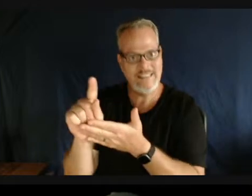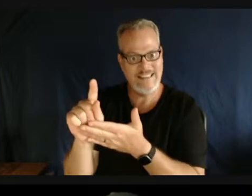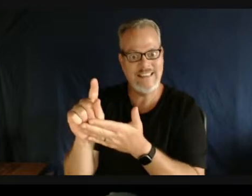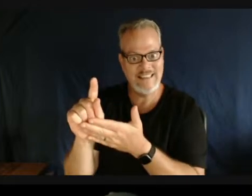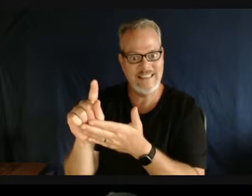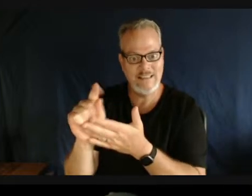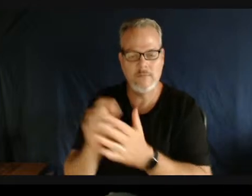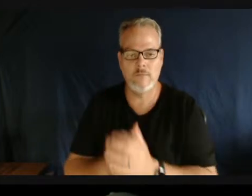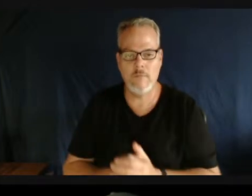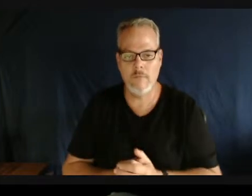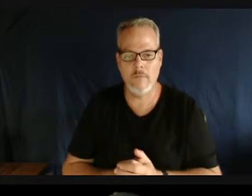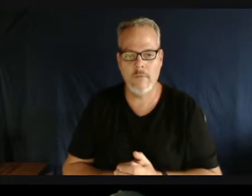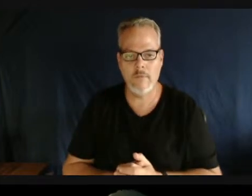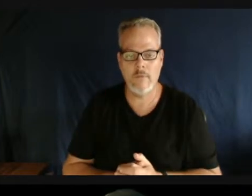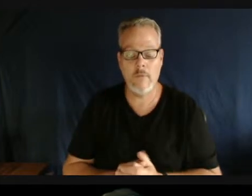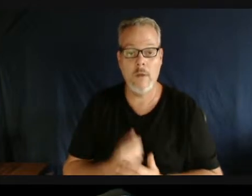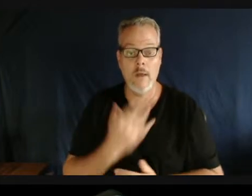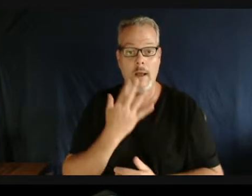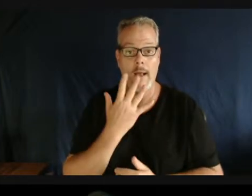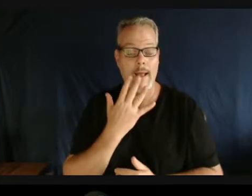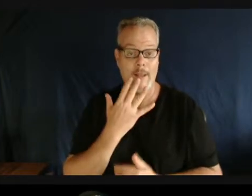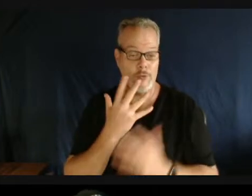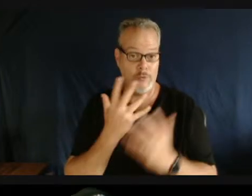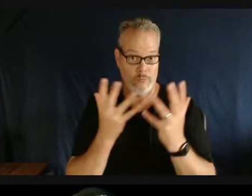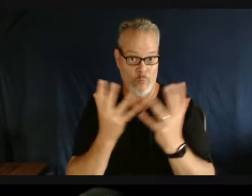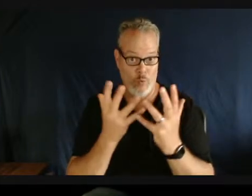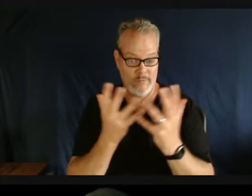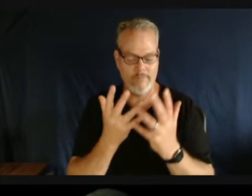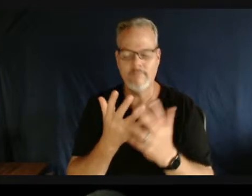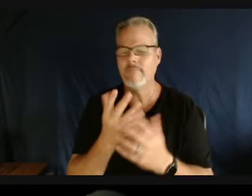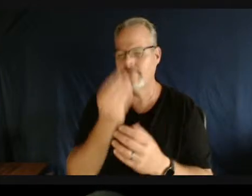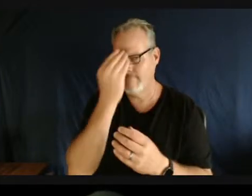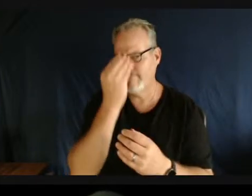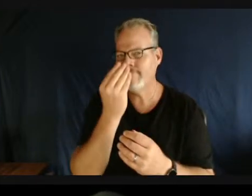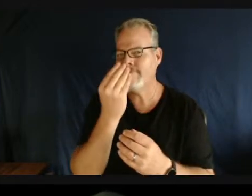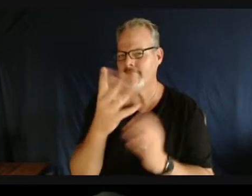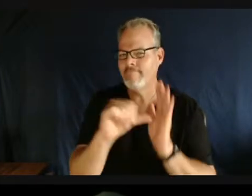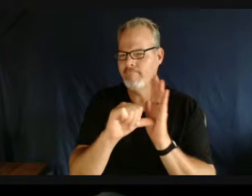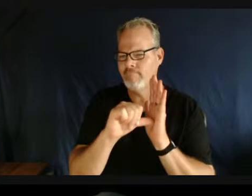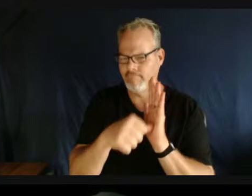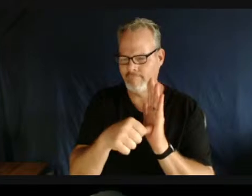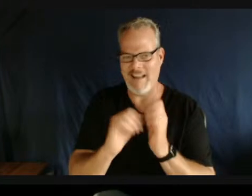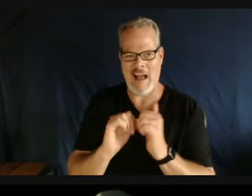what do the colors mean here? This is something that's interesting to note in how the USGS